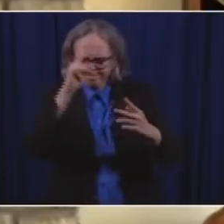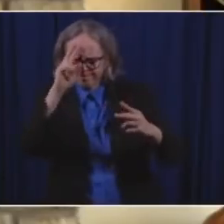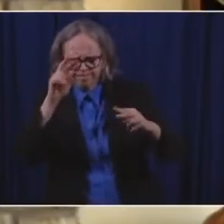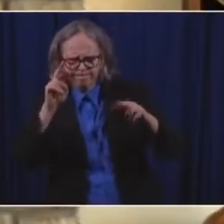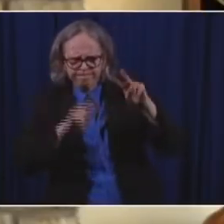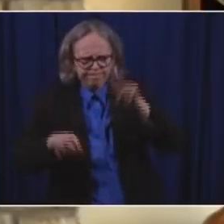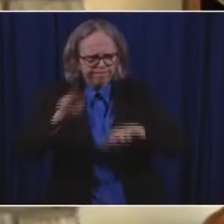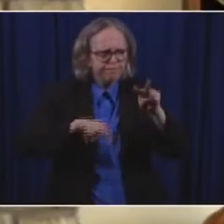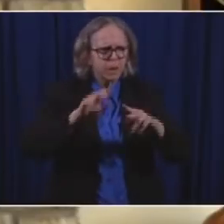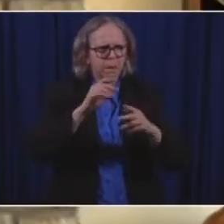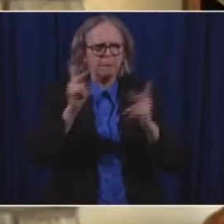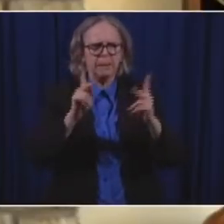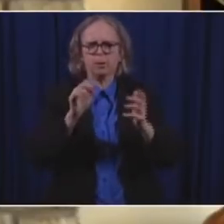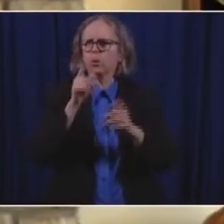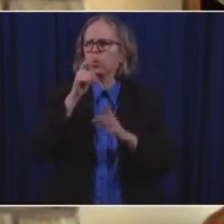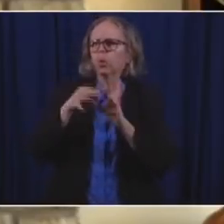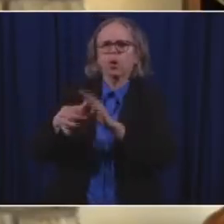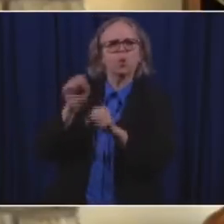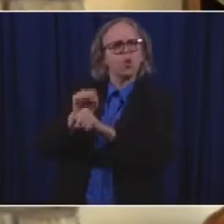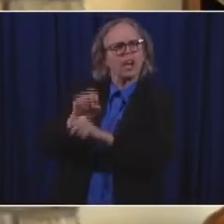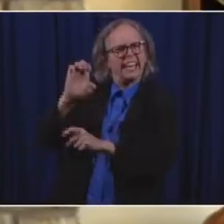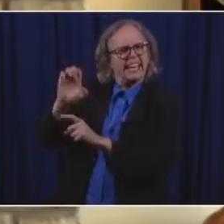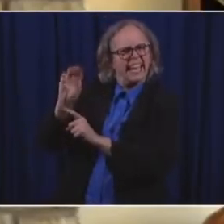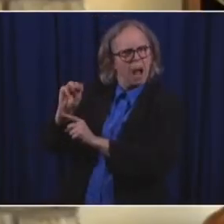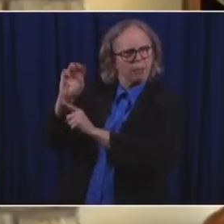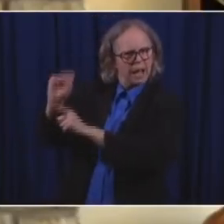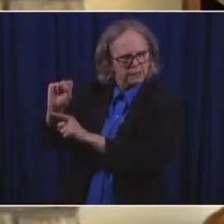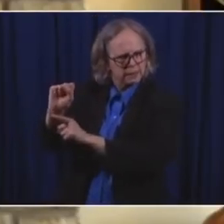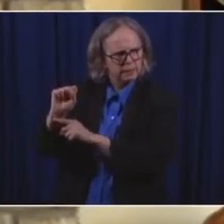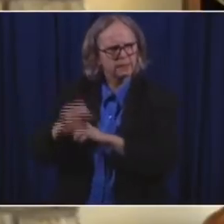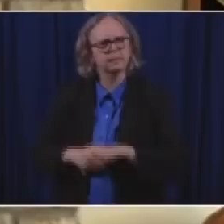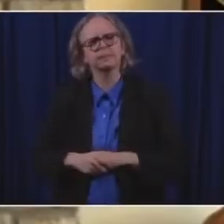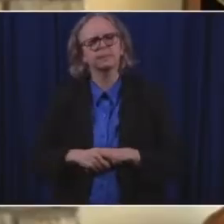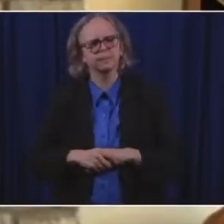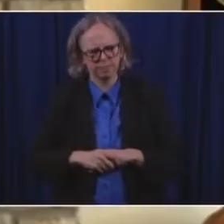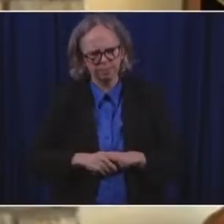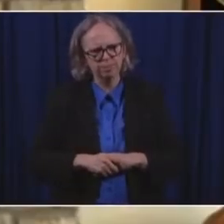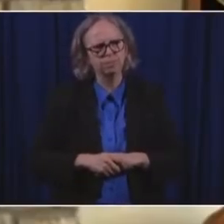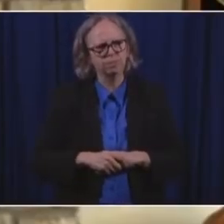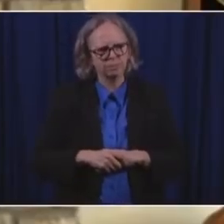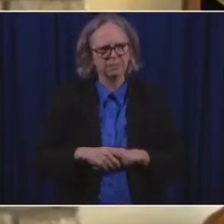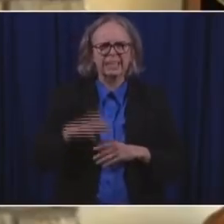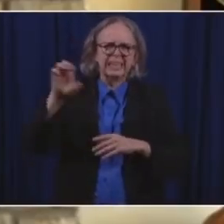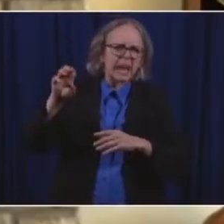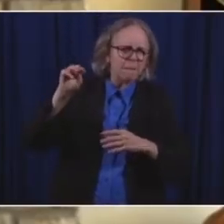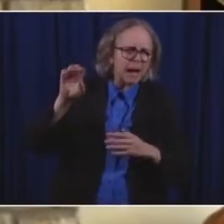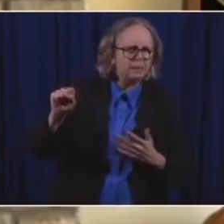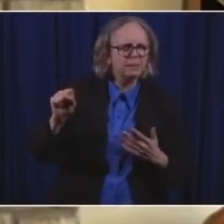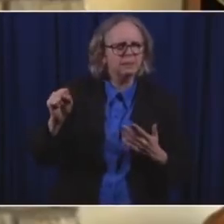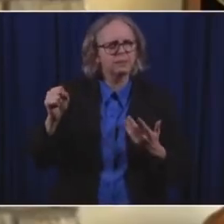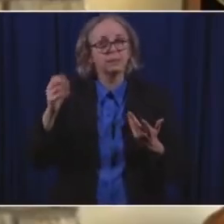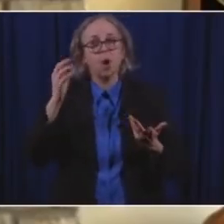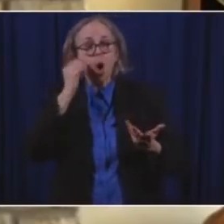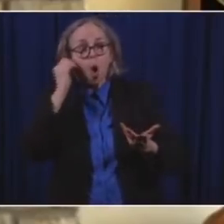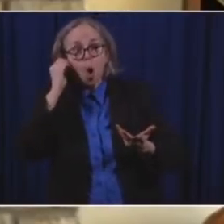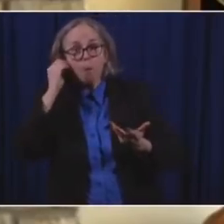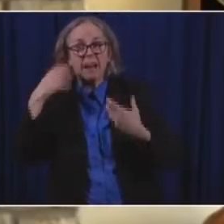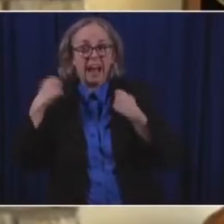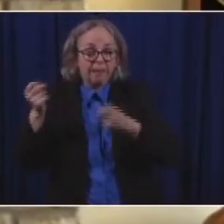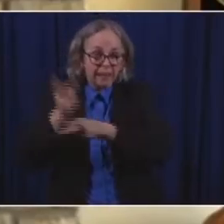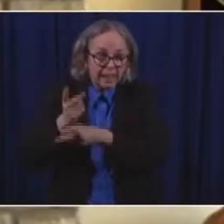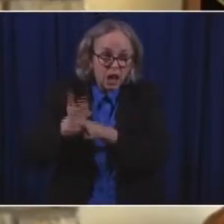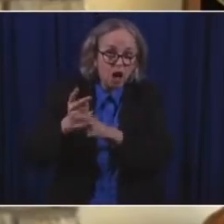like EMS. They will vaccinate people who are EMS, home health care workers,